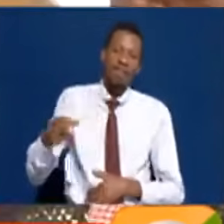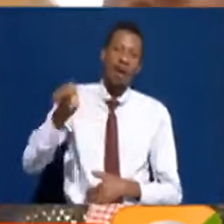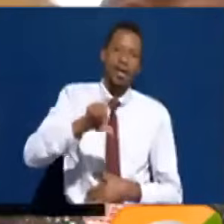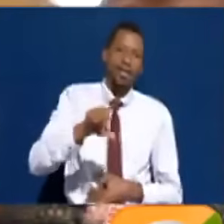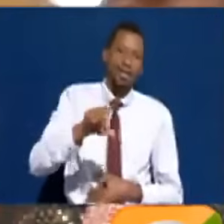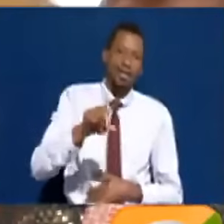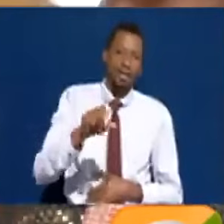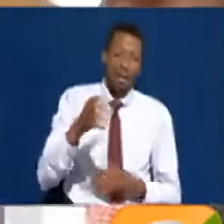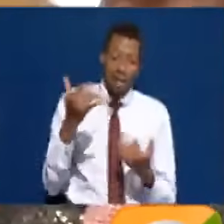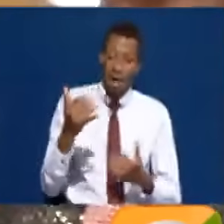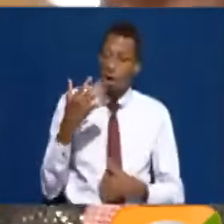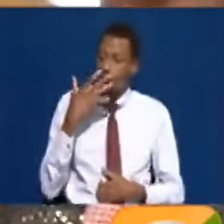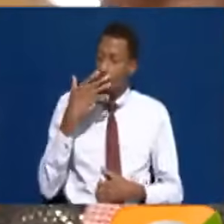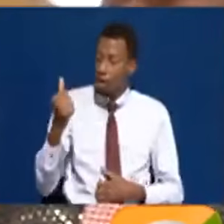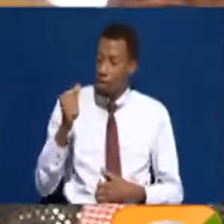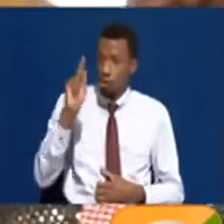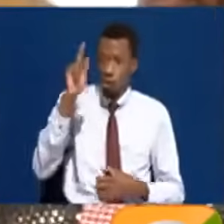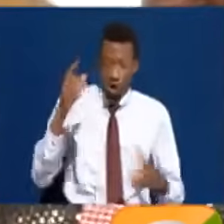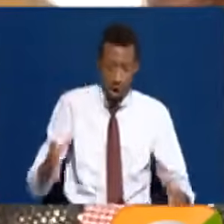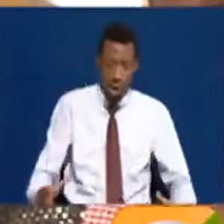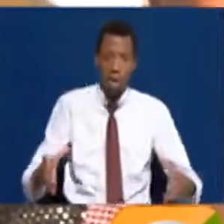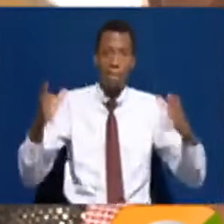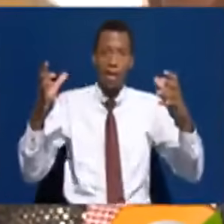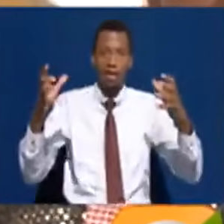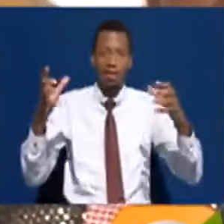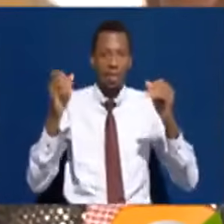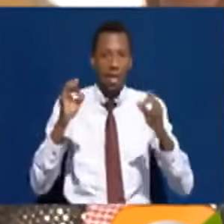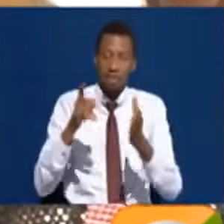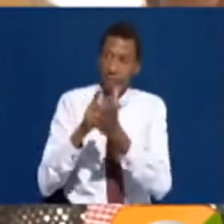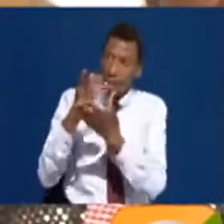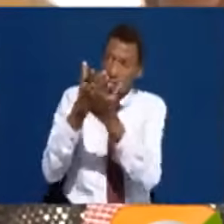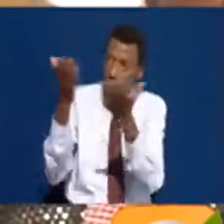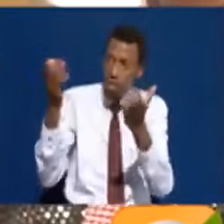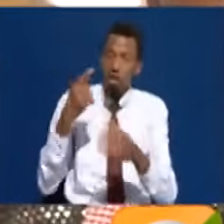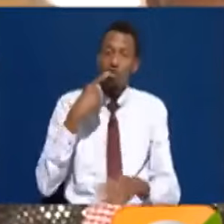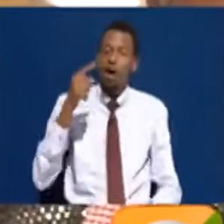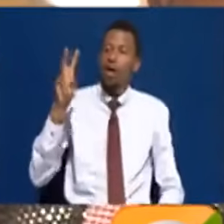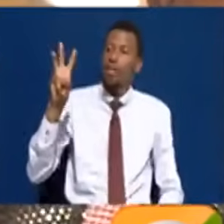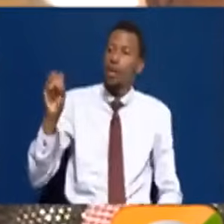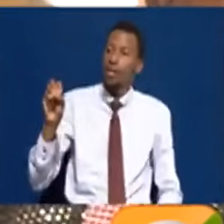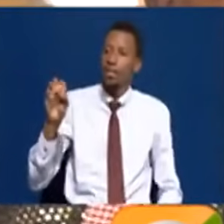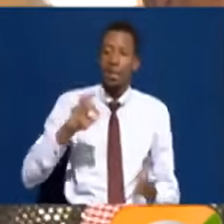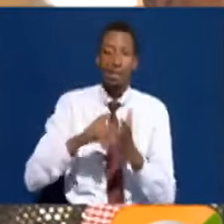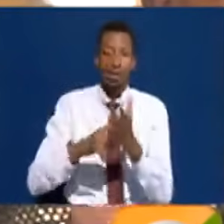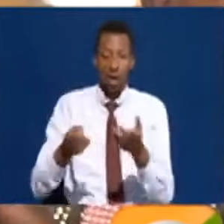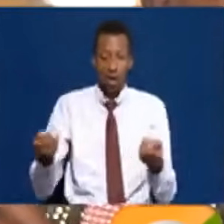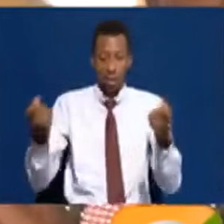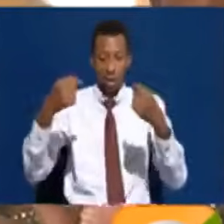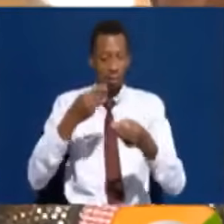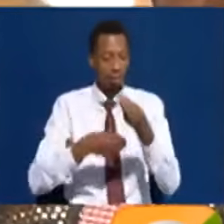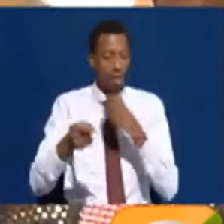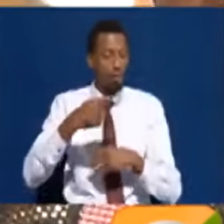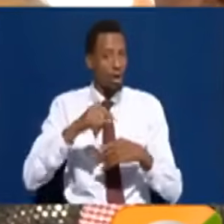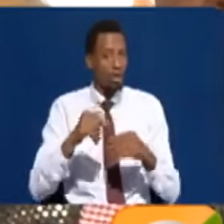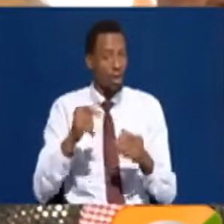na 500 kwa gunia moja. Wakinunua mahindi huko nyumbani na 130, itabidi wakuje watuhusie na bei